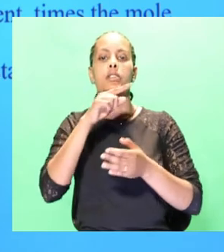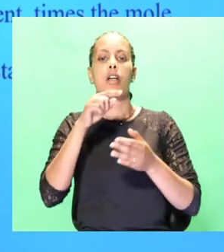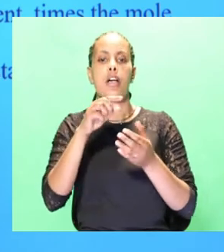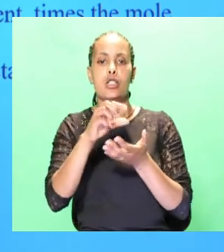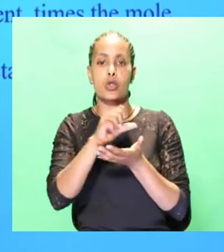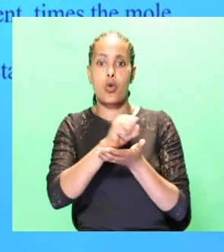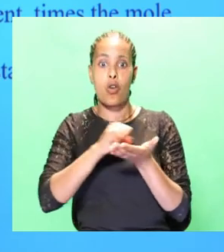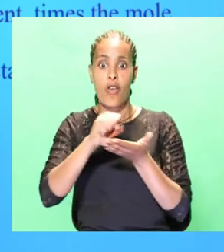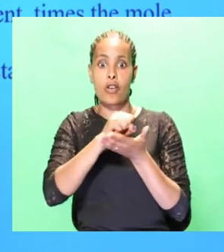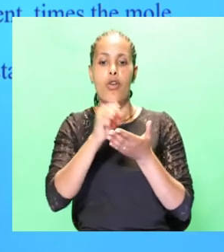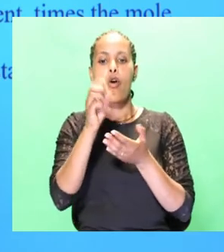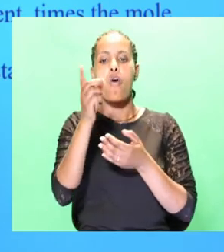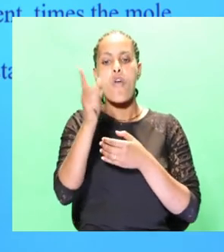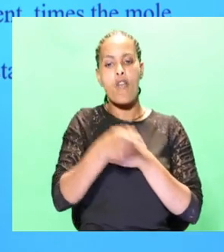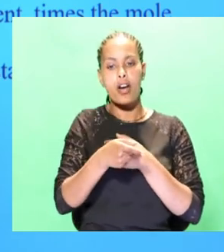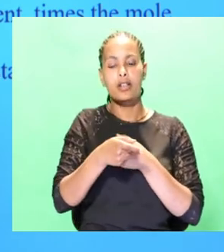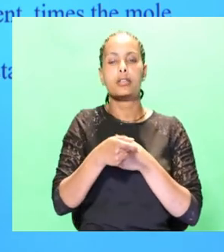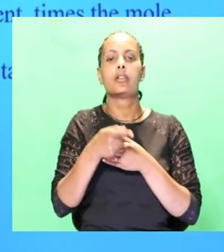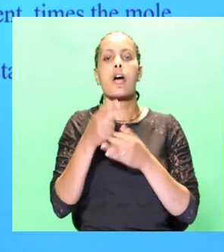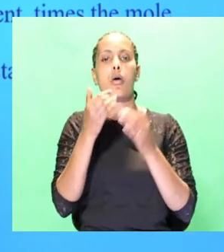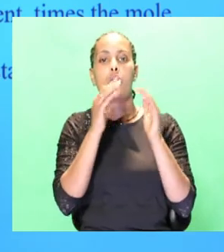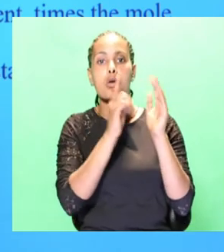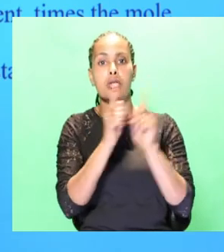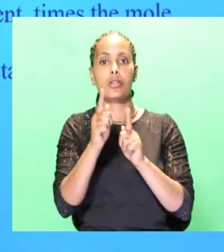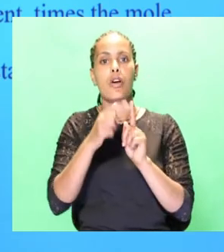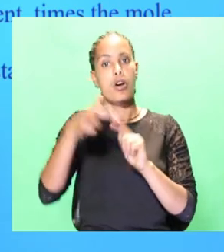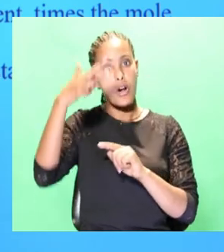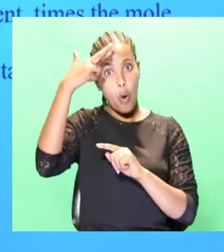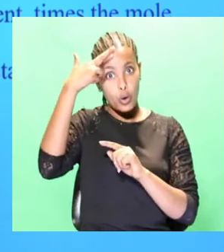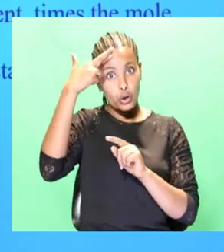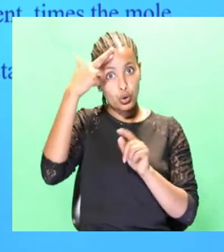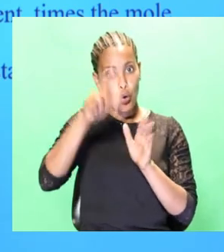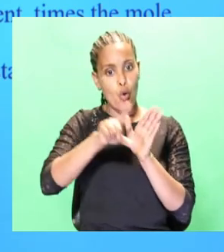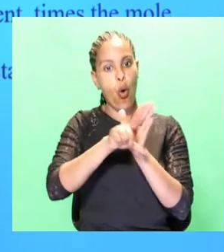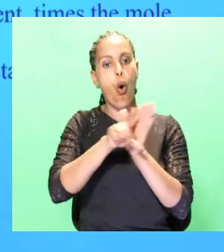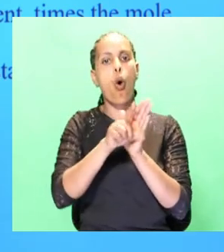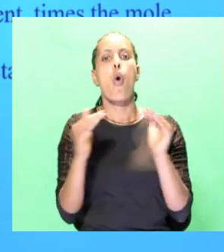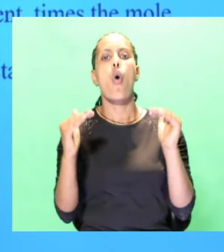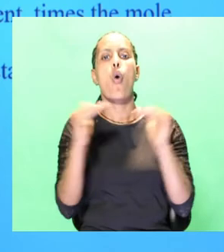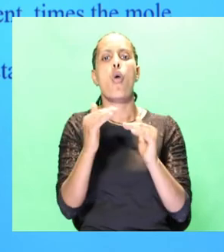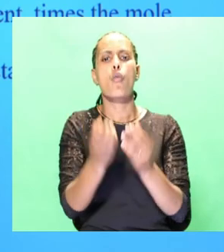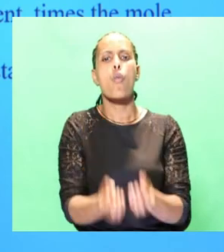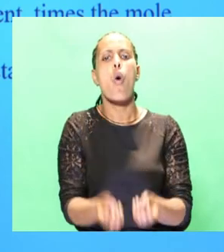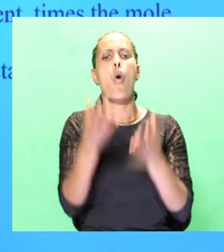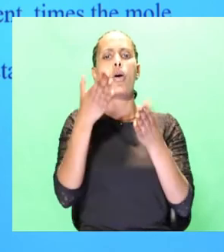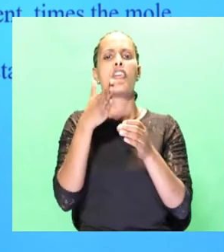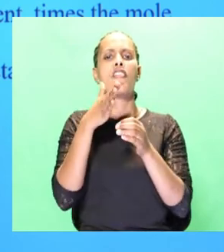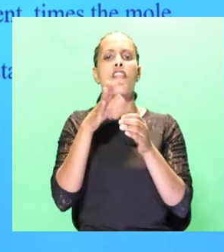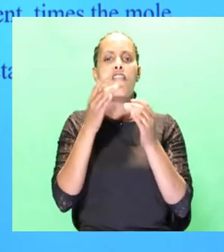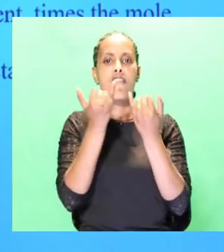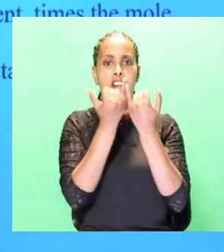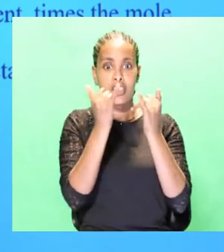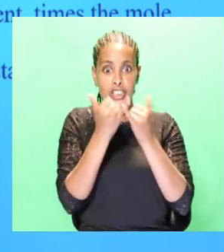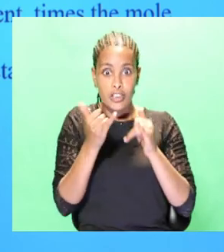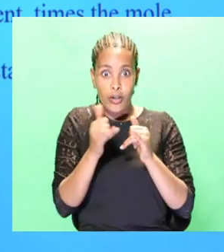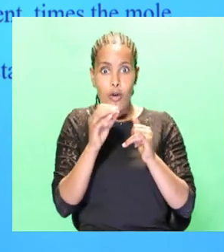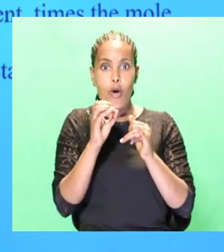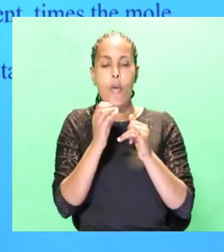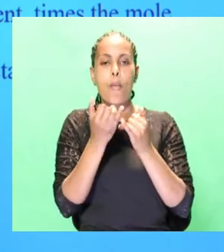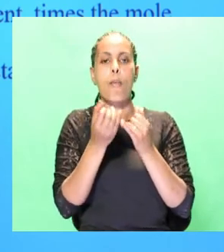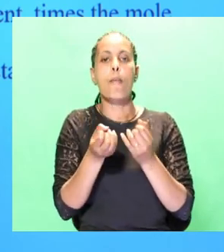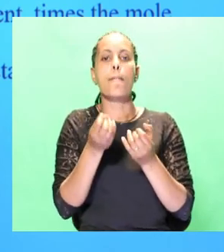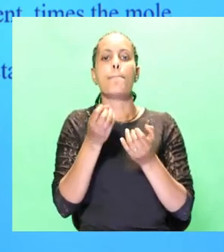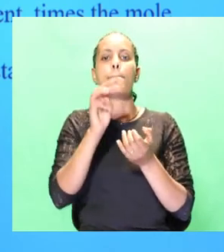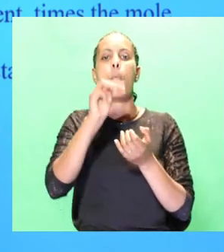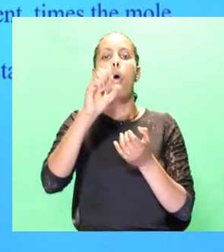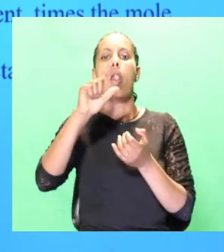solvent over the solution, according to Raoult's law, equal mole fraction of the solvent, mole fraction